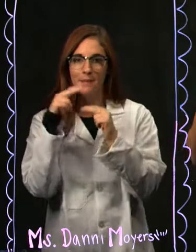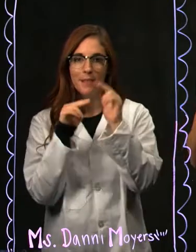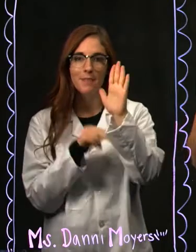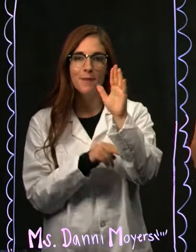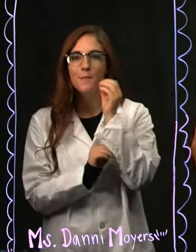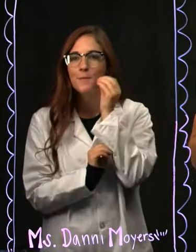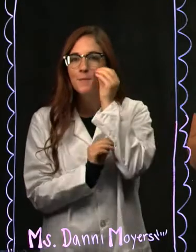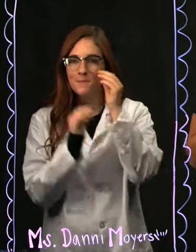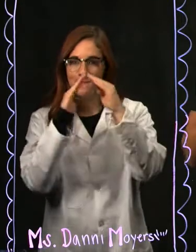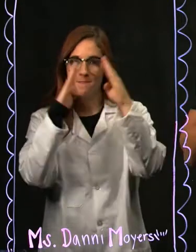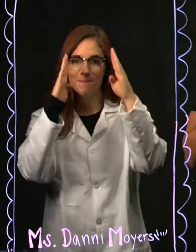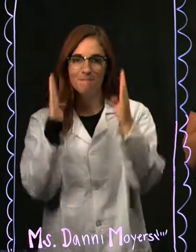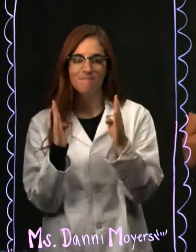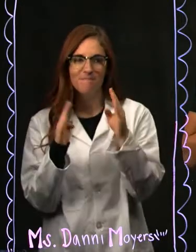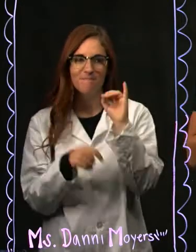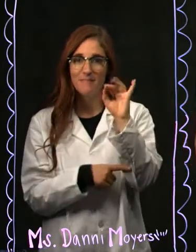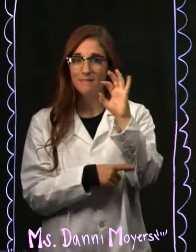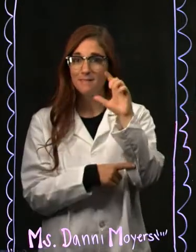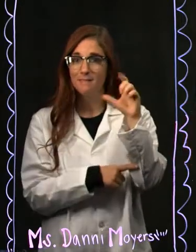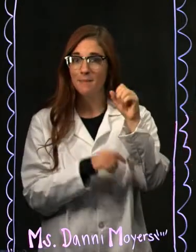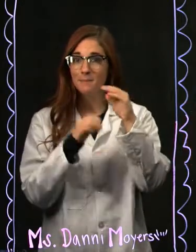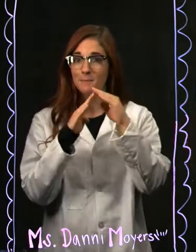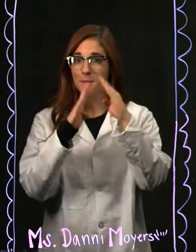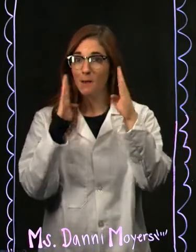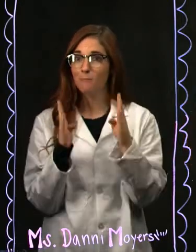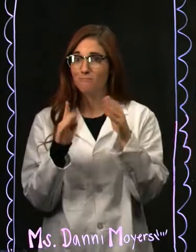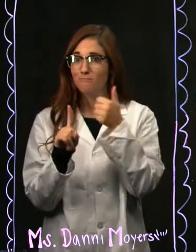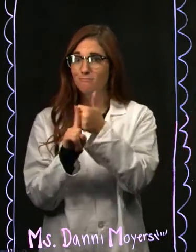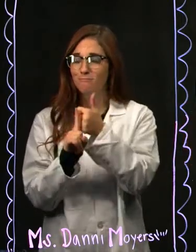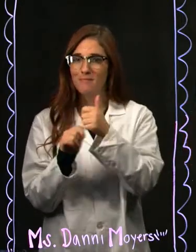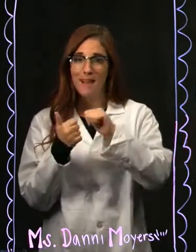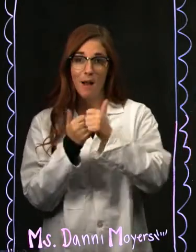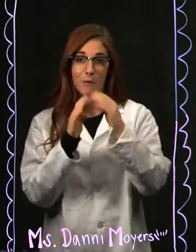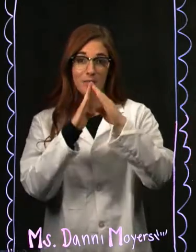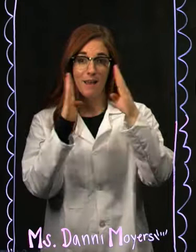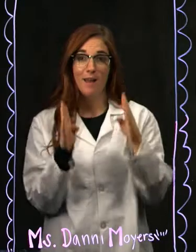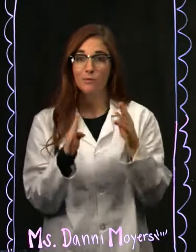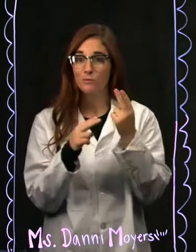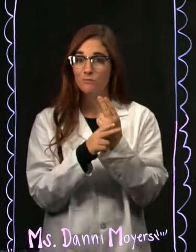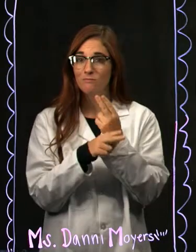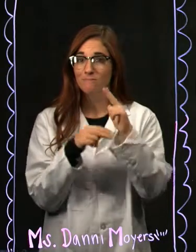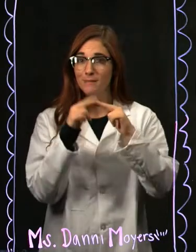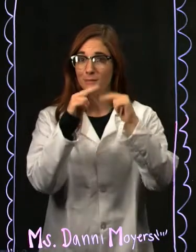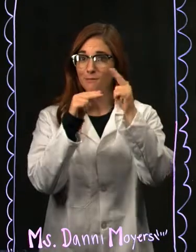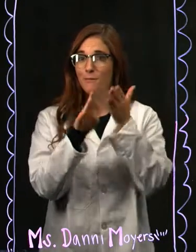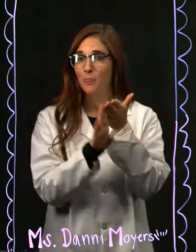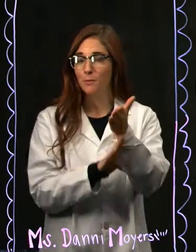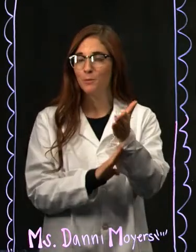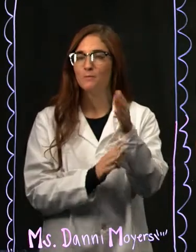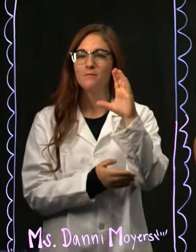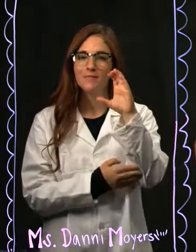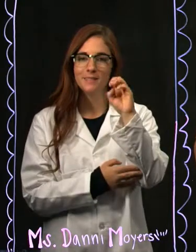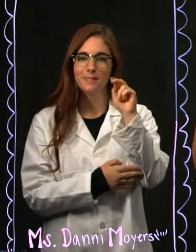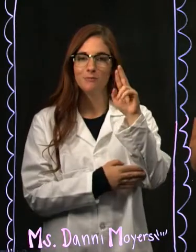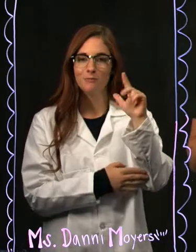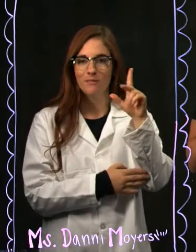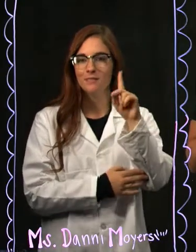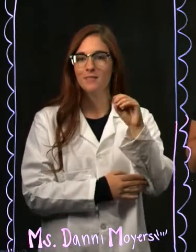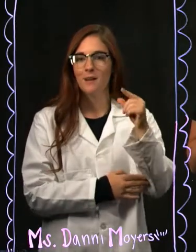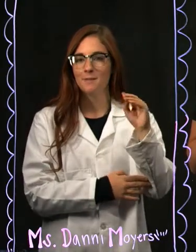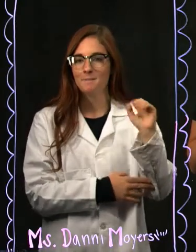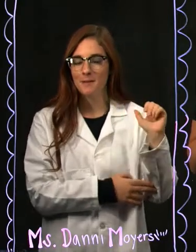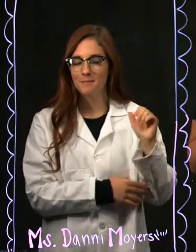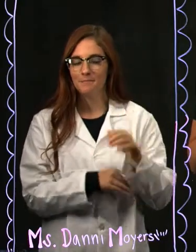the cells are a house, how that house gets built is through the central dogma. So we all know that the